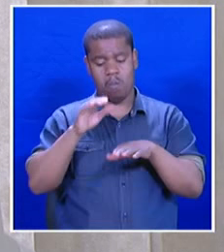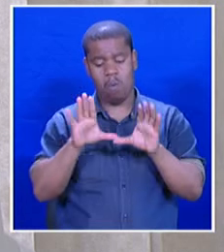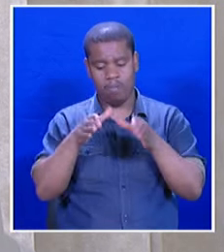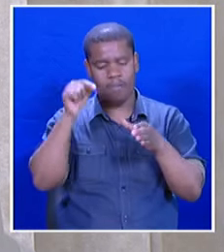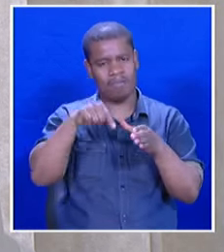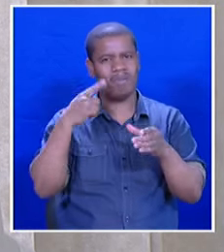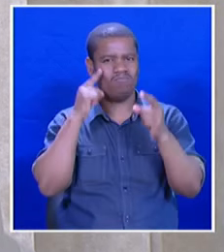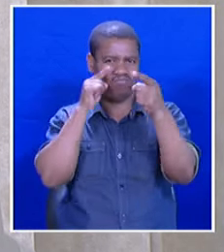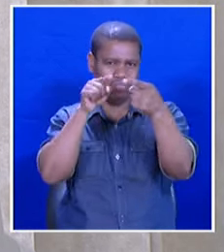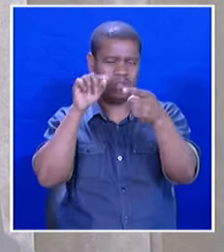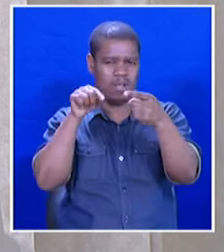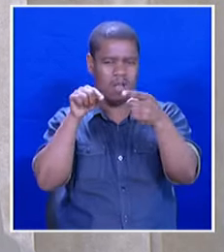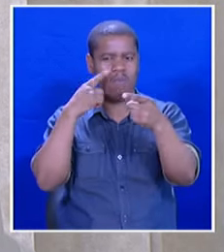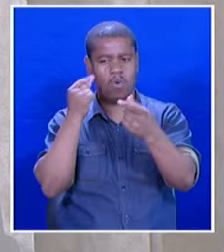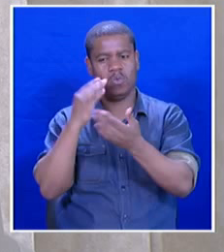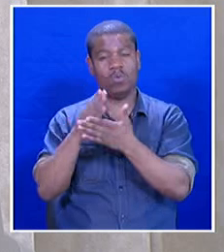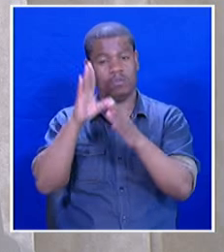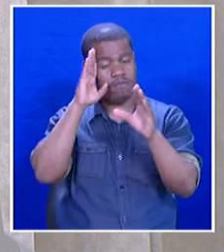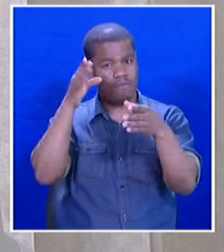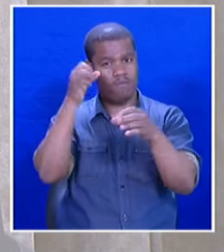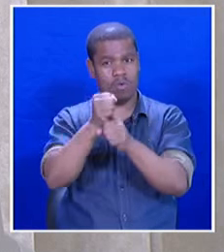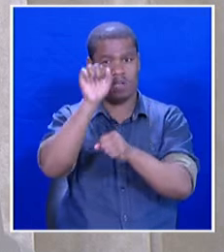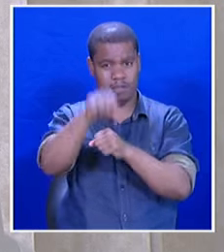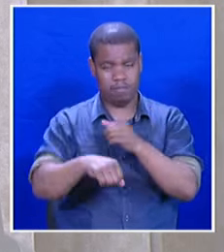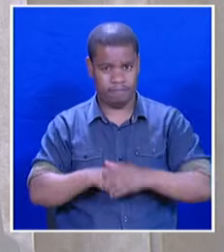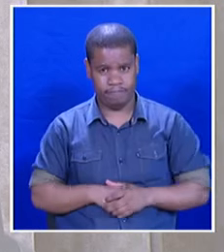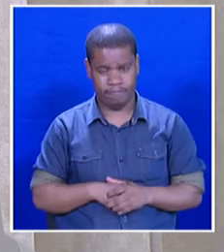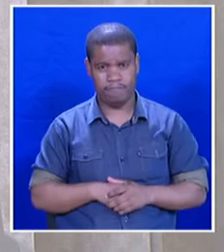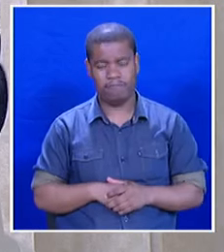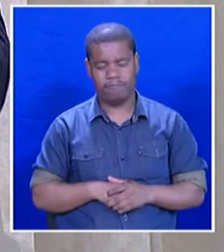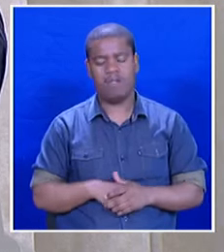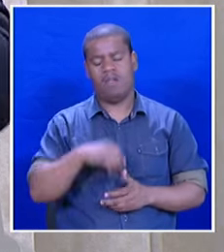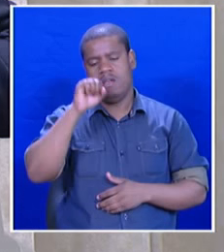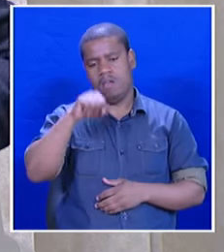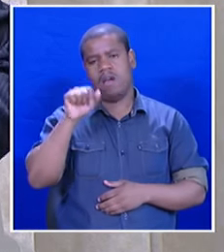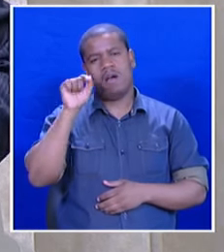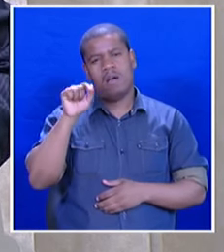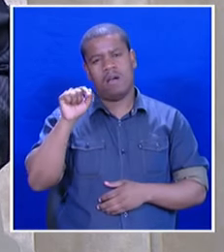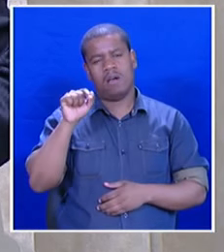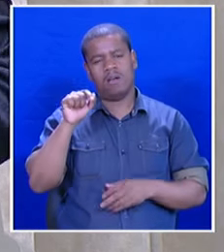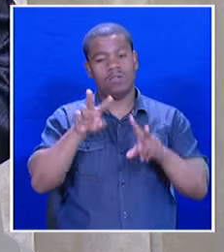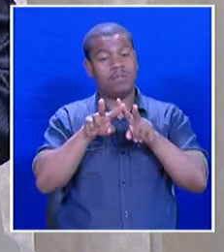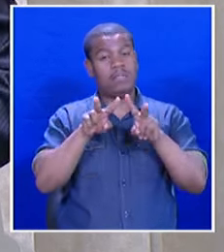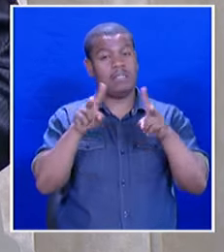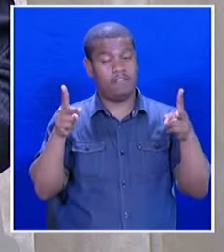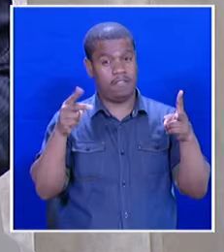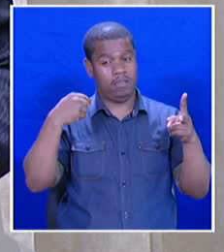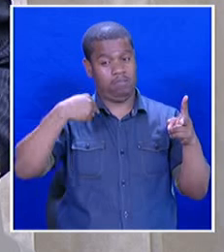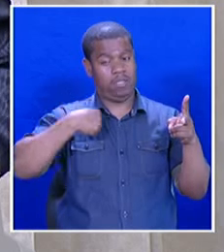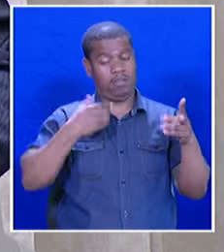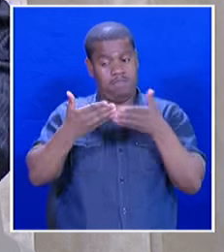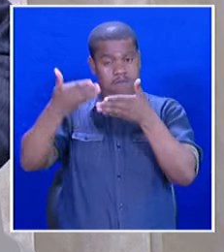will be doing. It'll be focusing on that. And this is no different from what I've been saying, that our